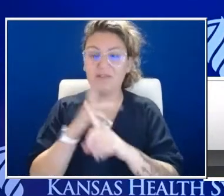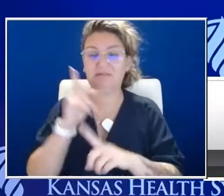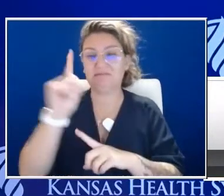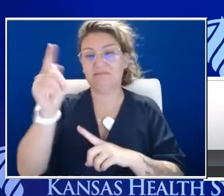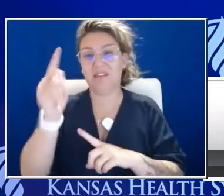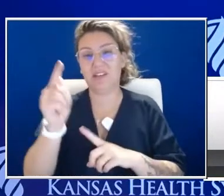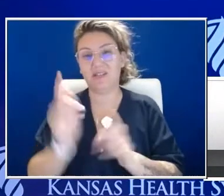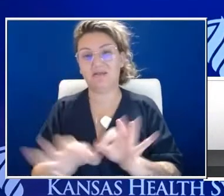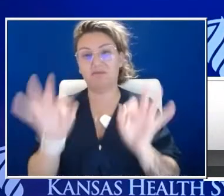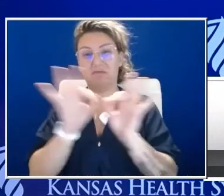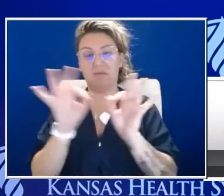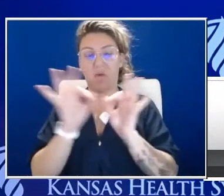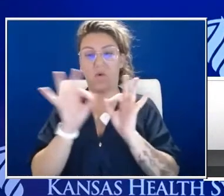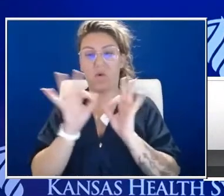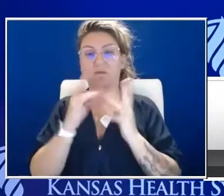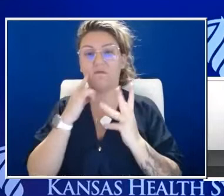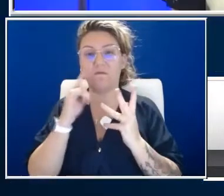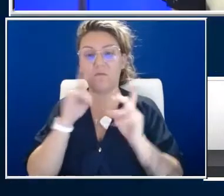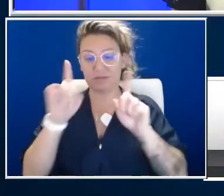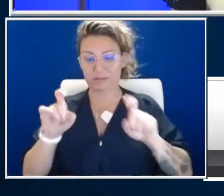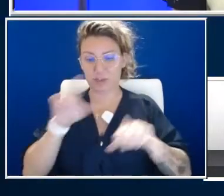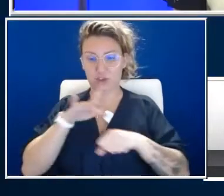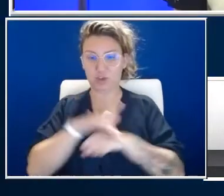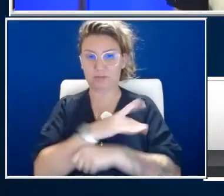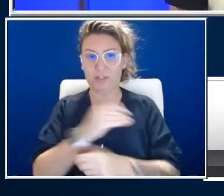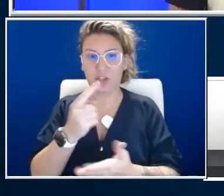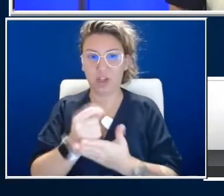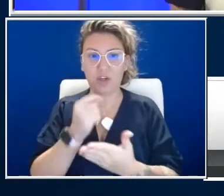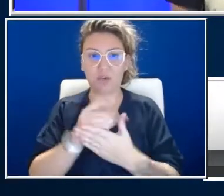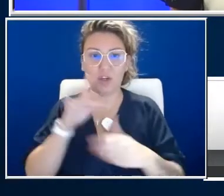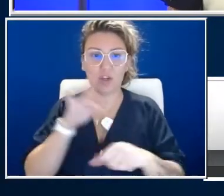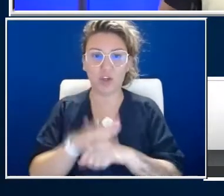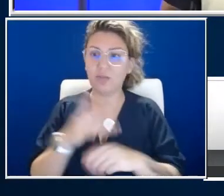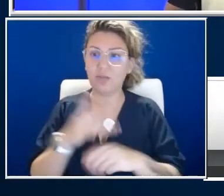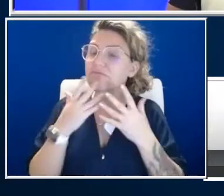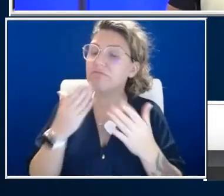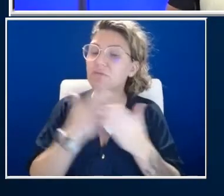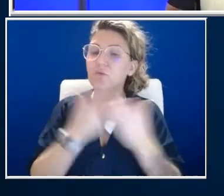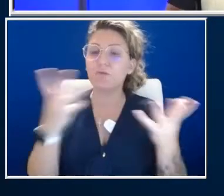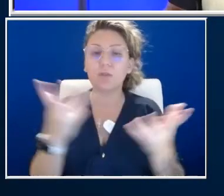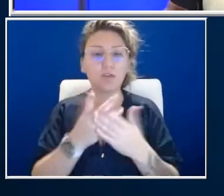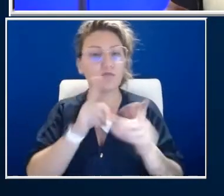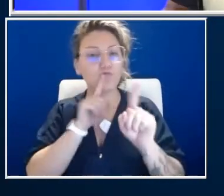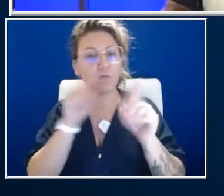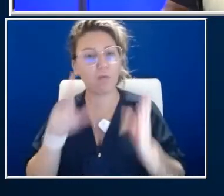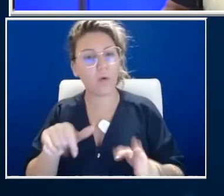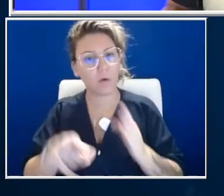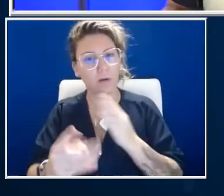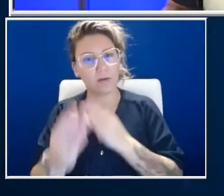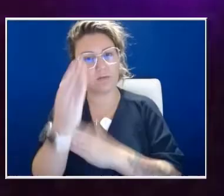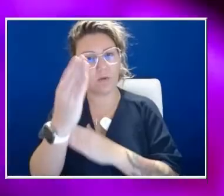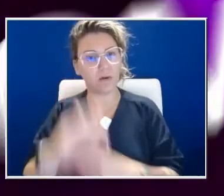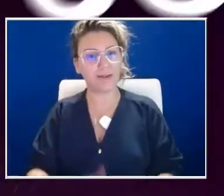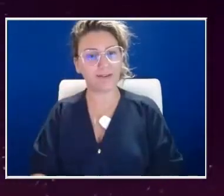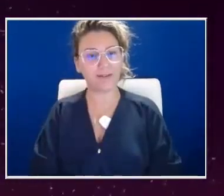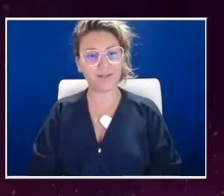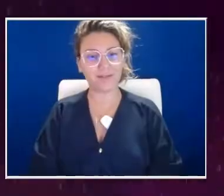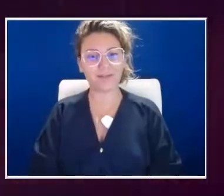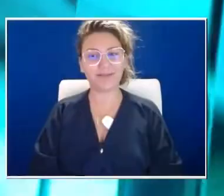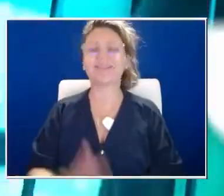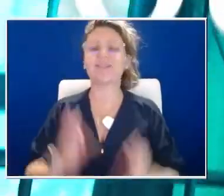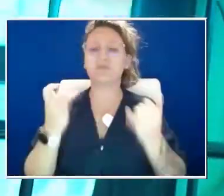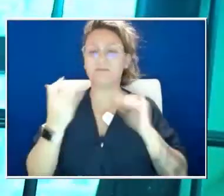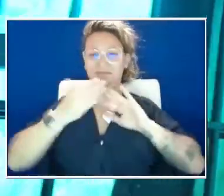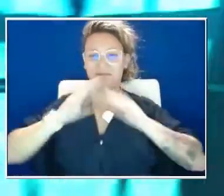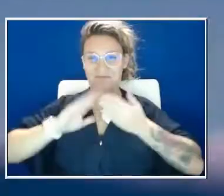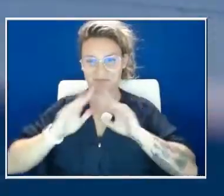get tested early and get on that therapy early. Doc Hawk, thank you so much. Do we have any reporters on the line today? Let's get to our community on